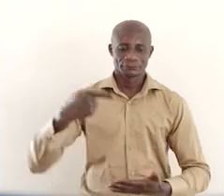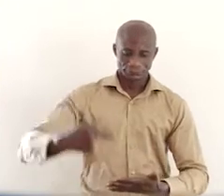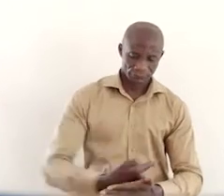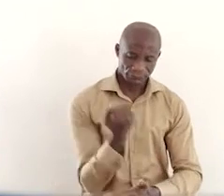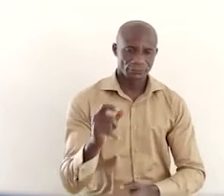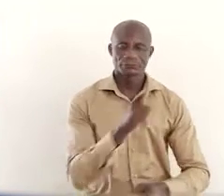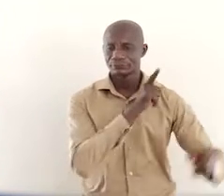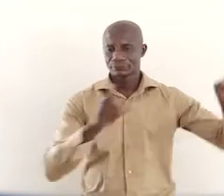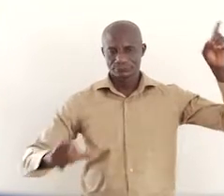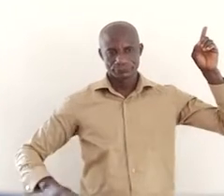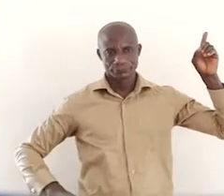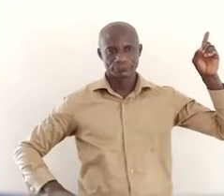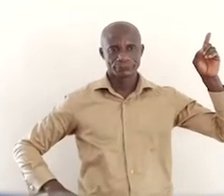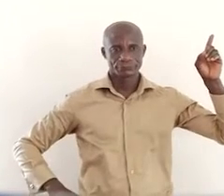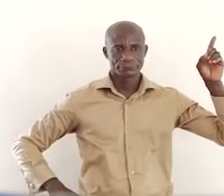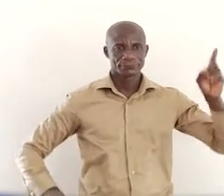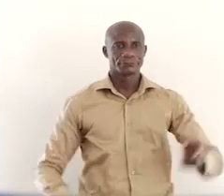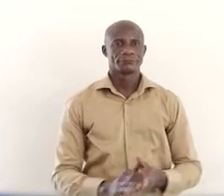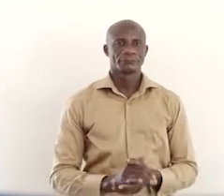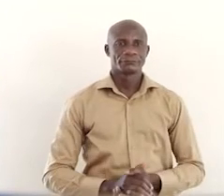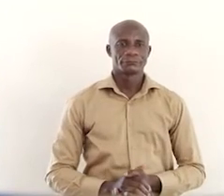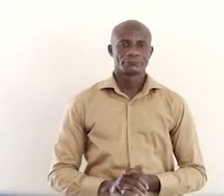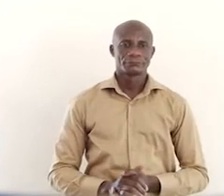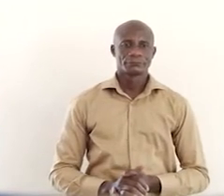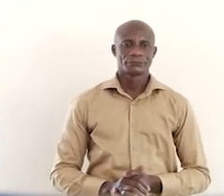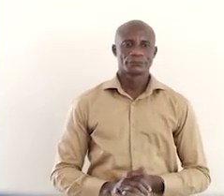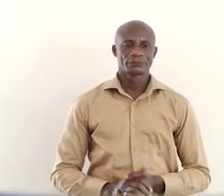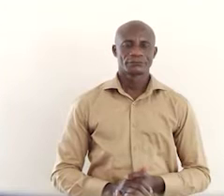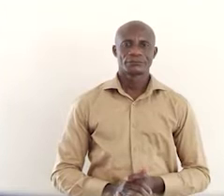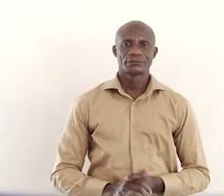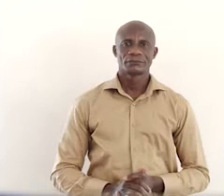The Gospel of the Lord.